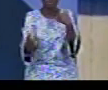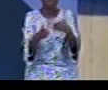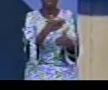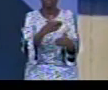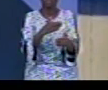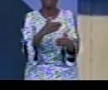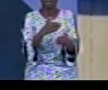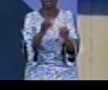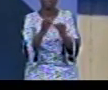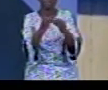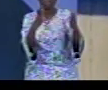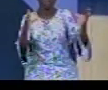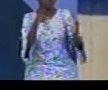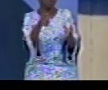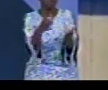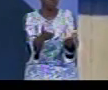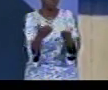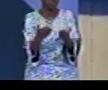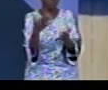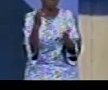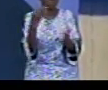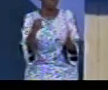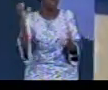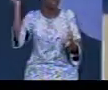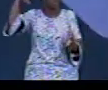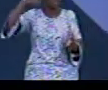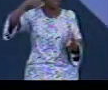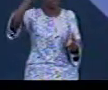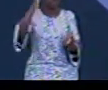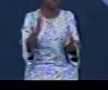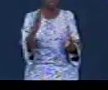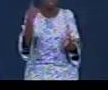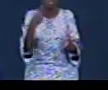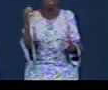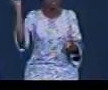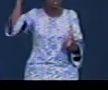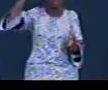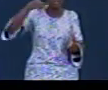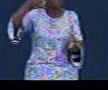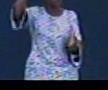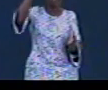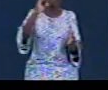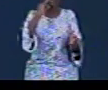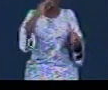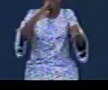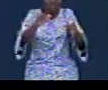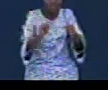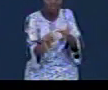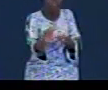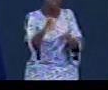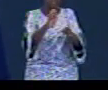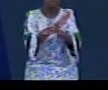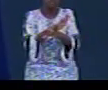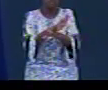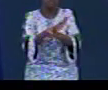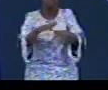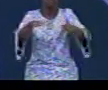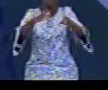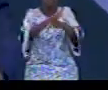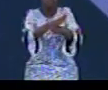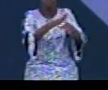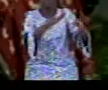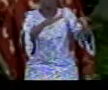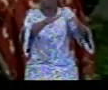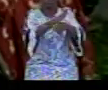want of the grace of God, the grace of God is still full, overflowing for you